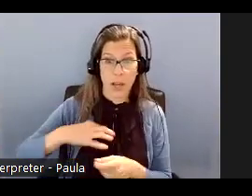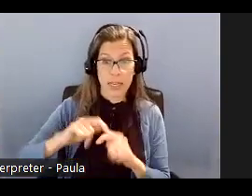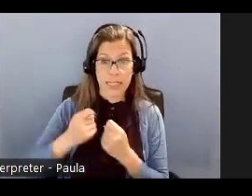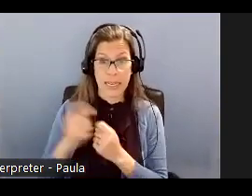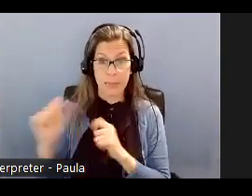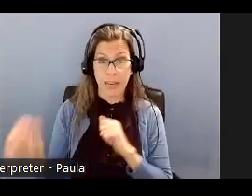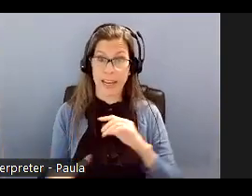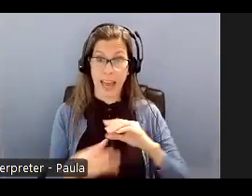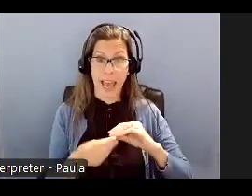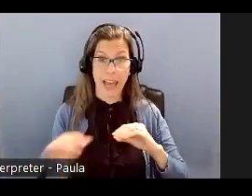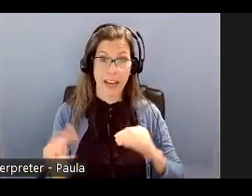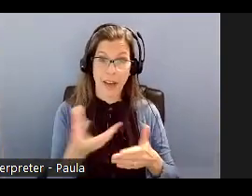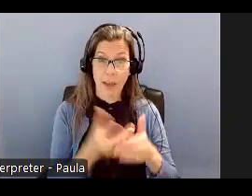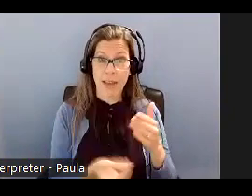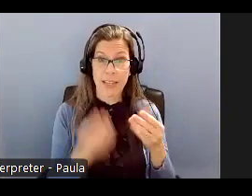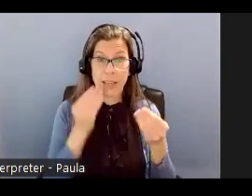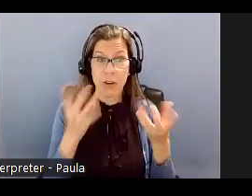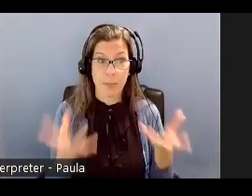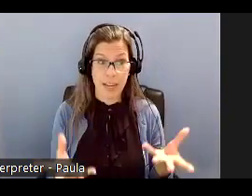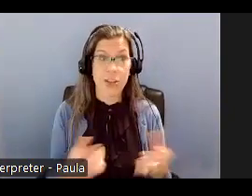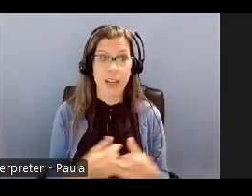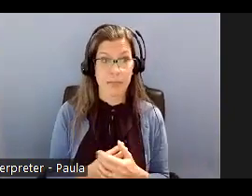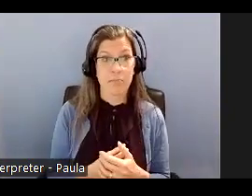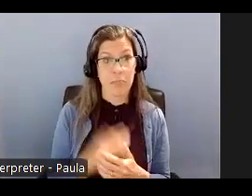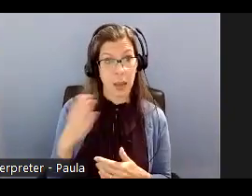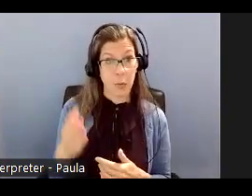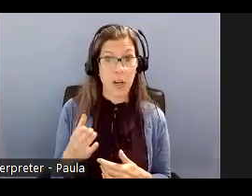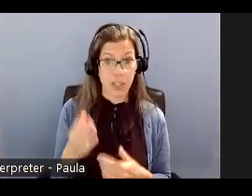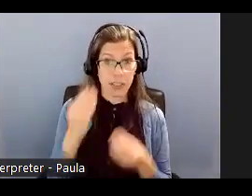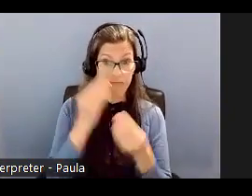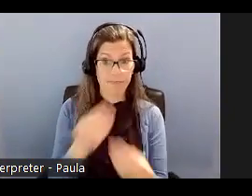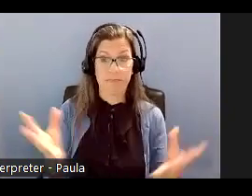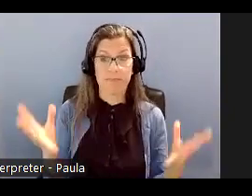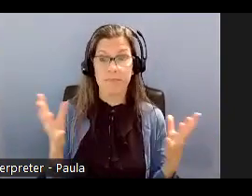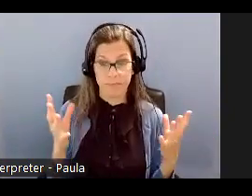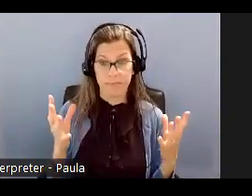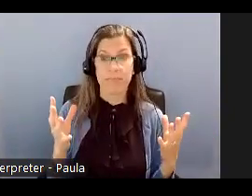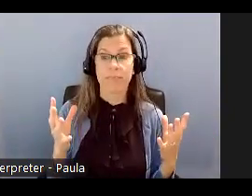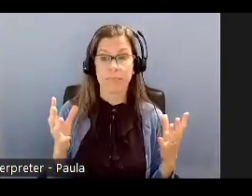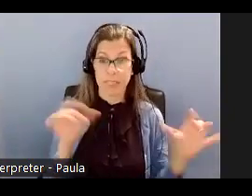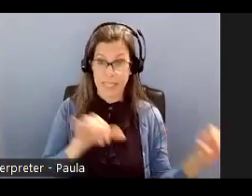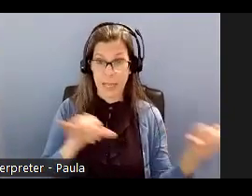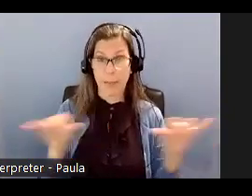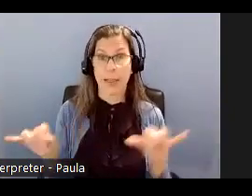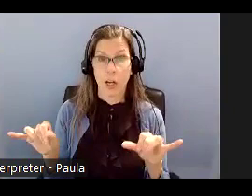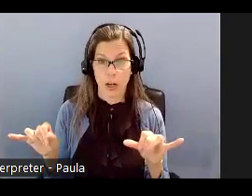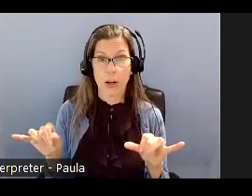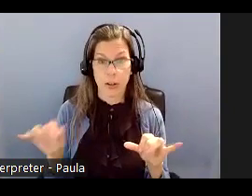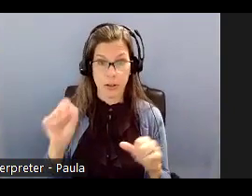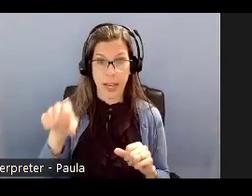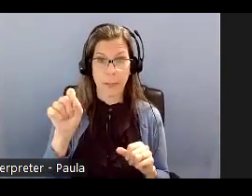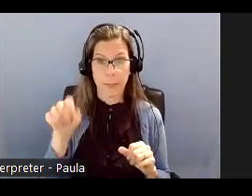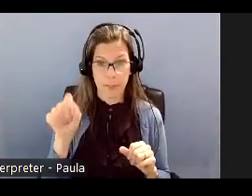if I'm missing any pertinent details. I would say that they are similar in that